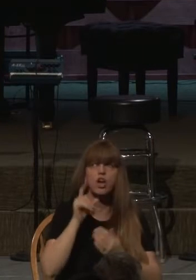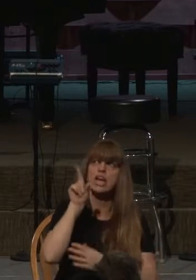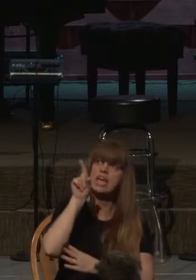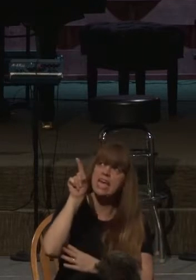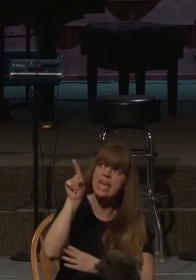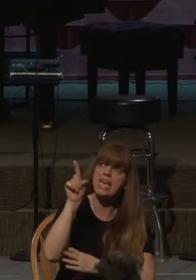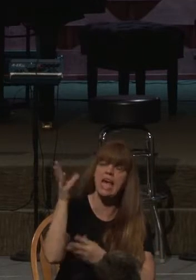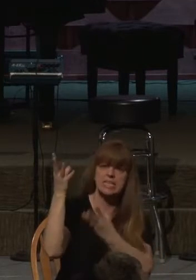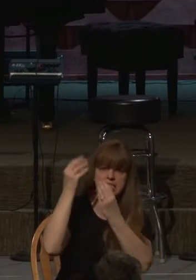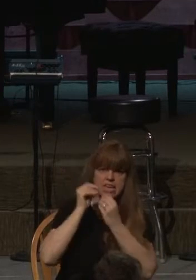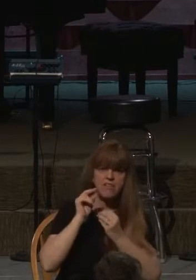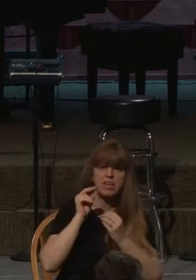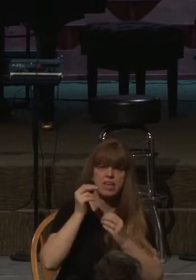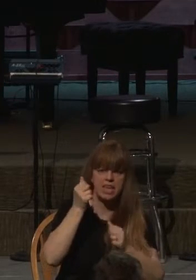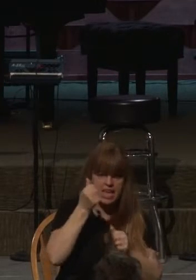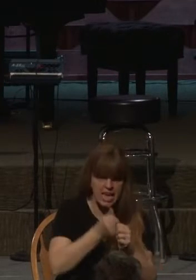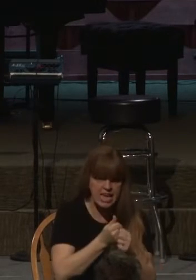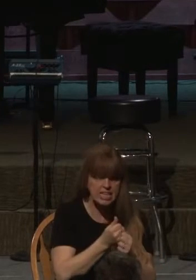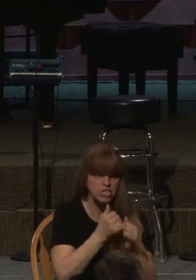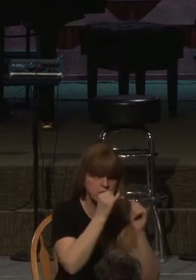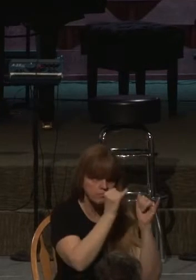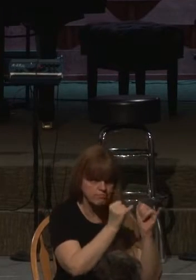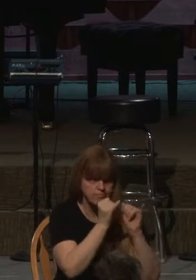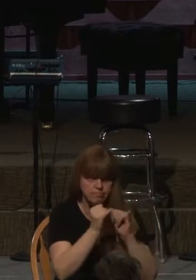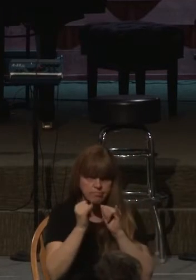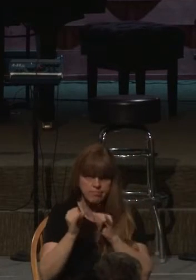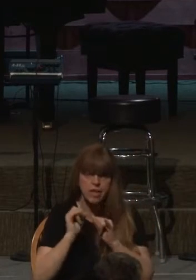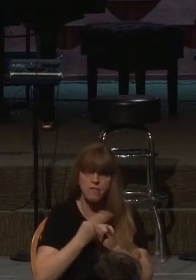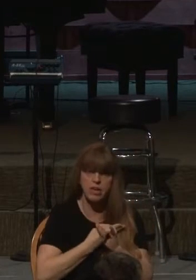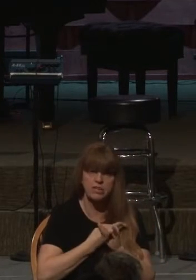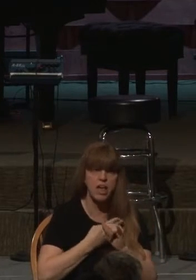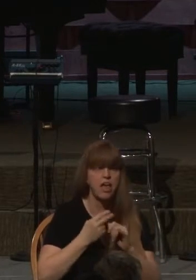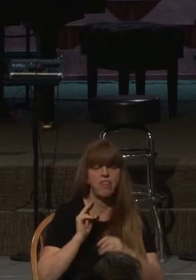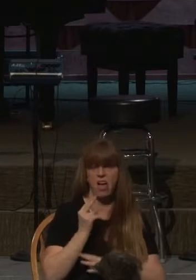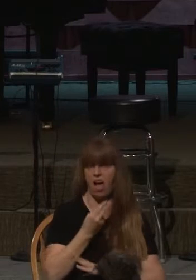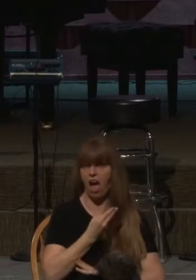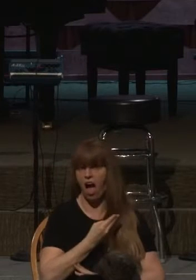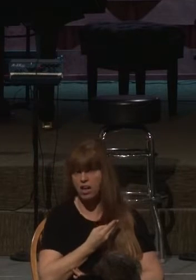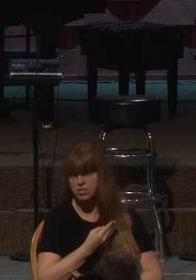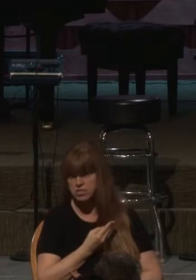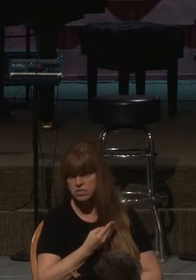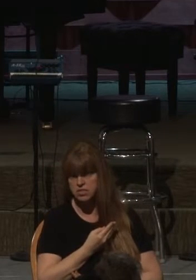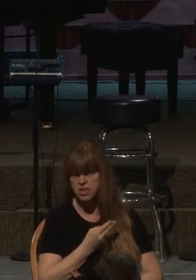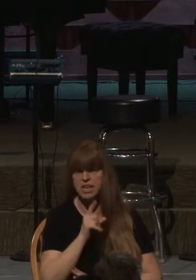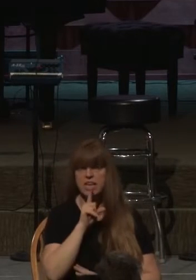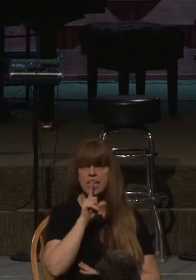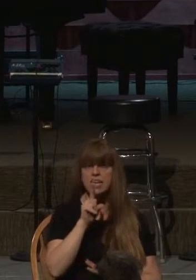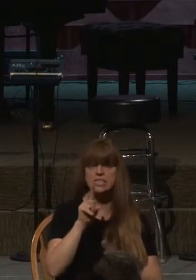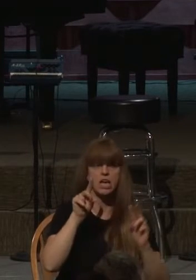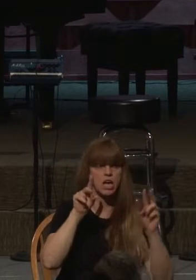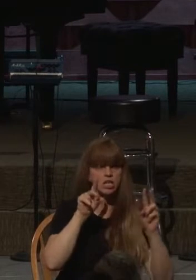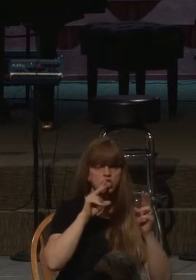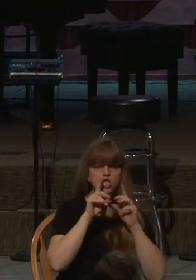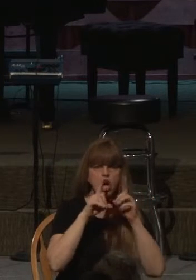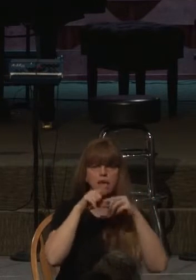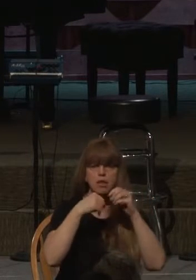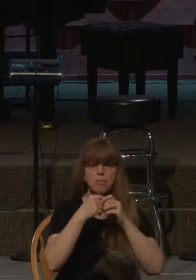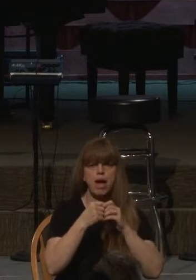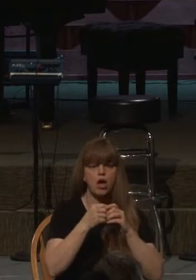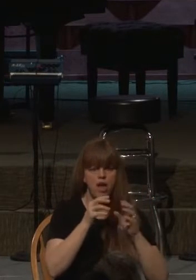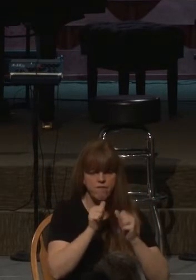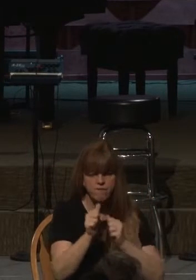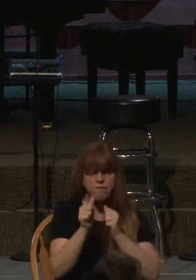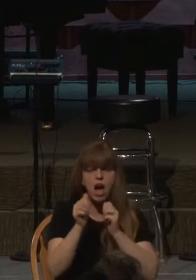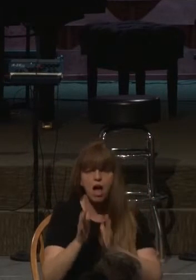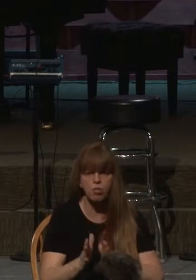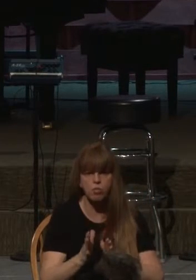given each of us, I have to stop again. The us there is a reference to those who are